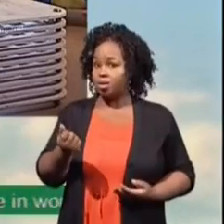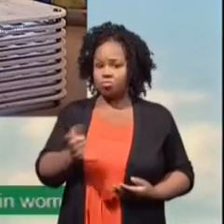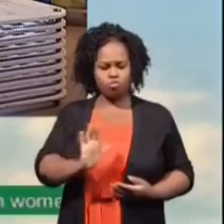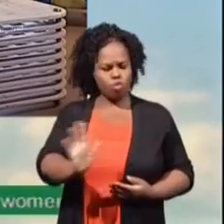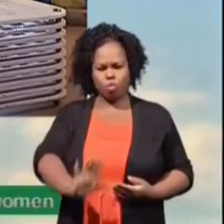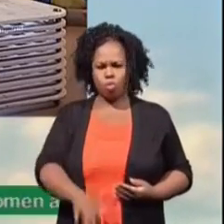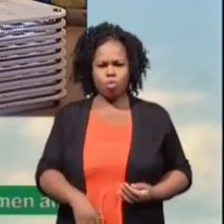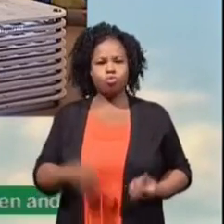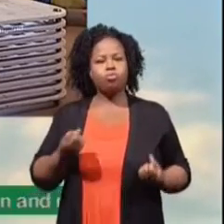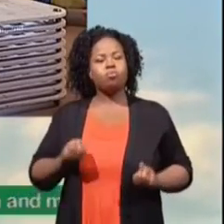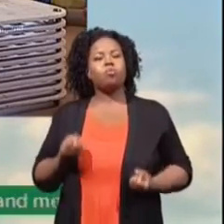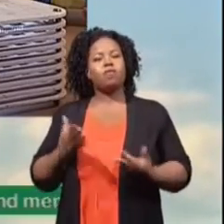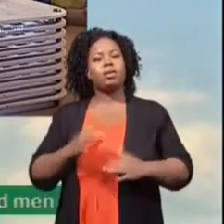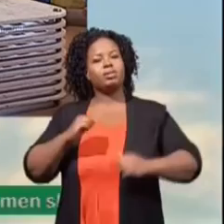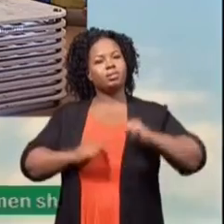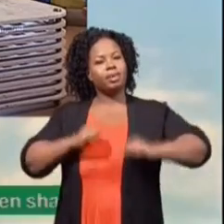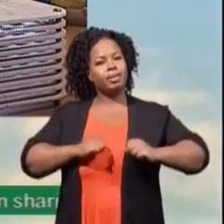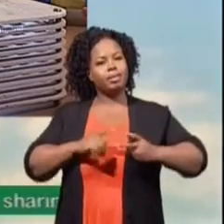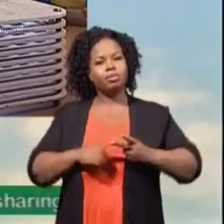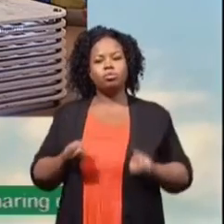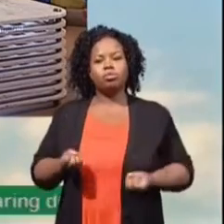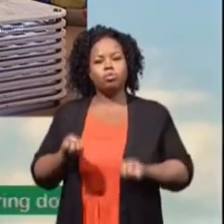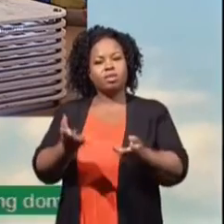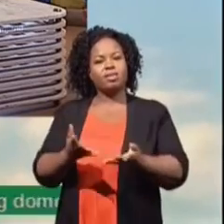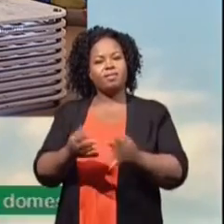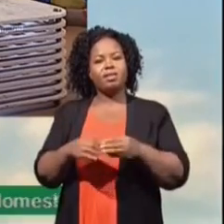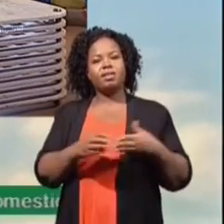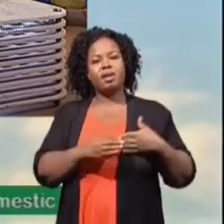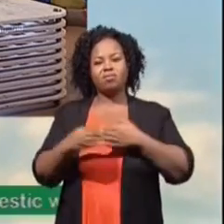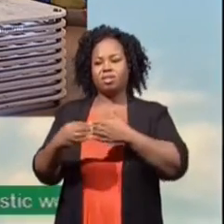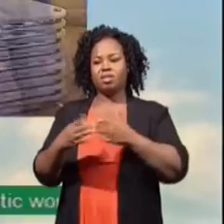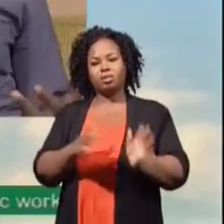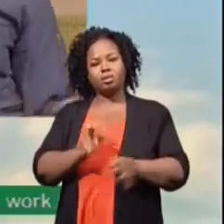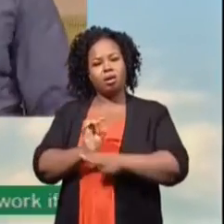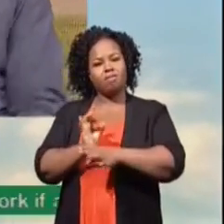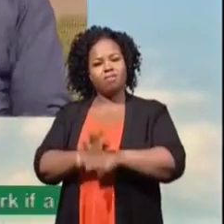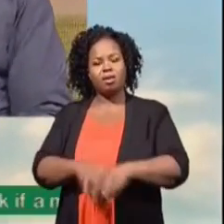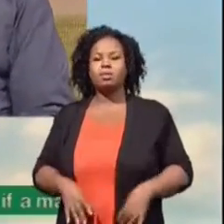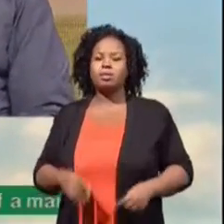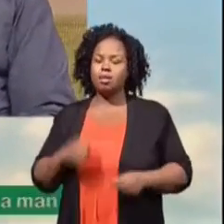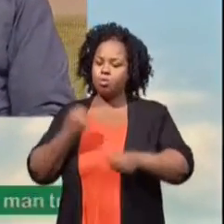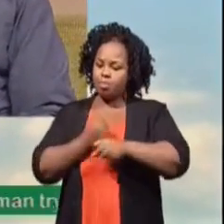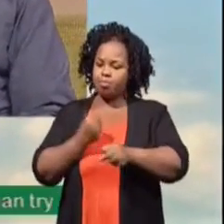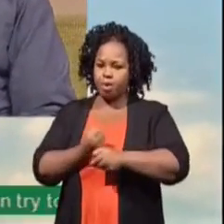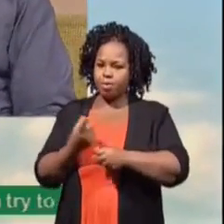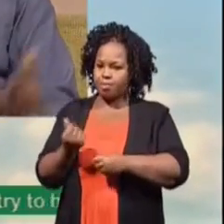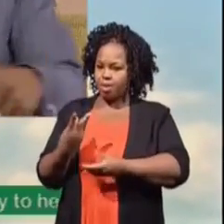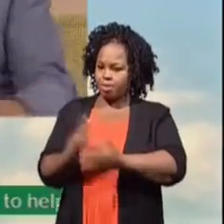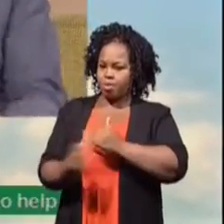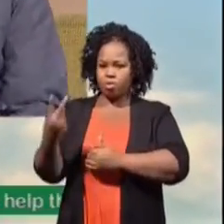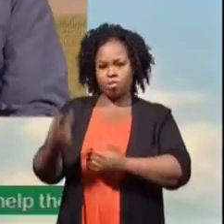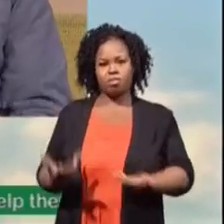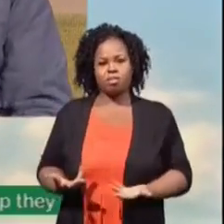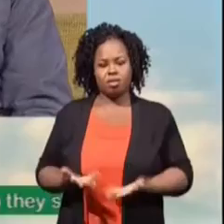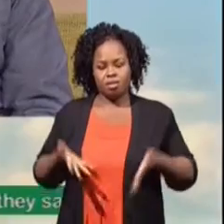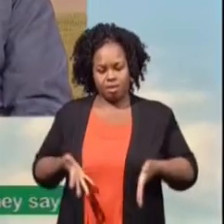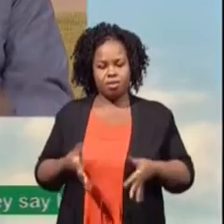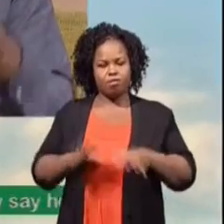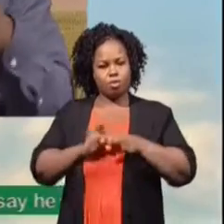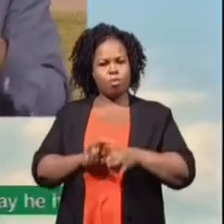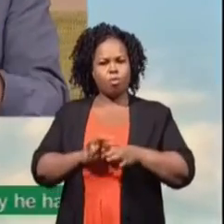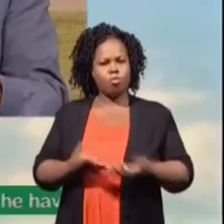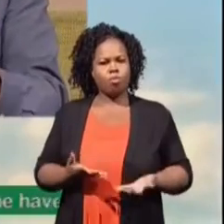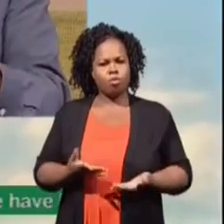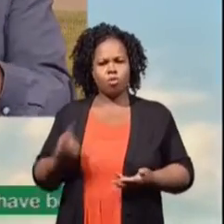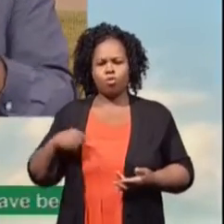ini it's not money uprovide stability ne direction this is very very important and then imali sizoyenza sonke